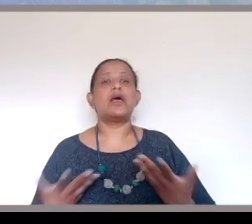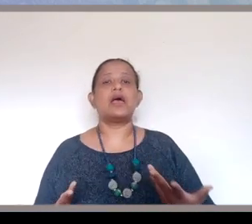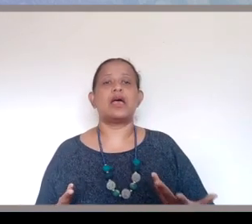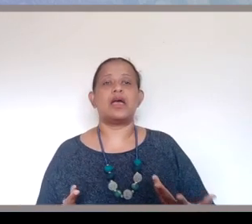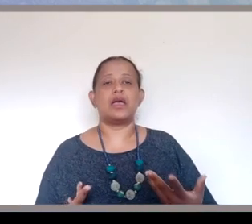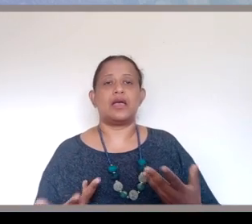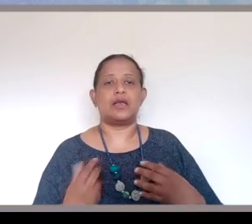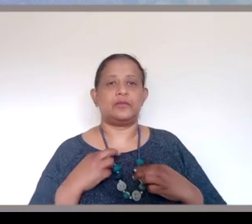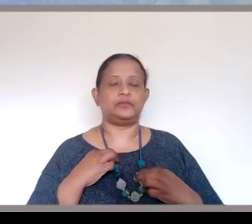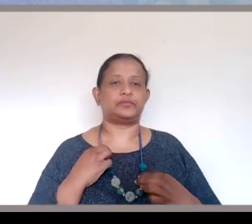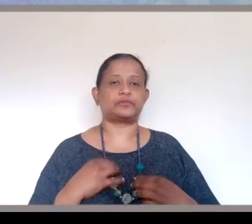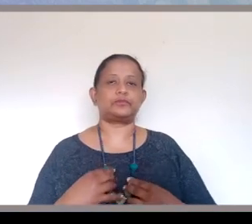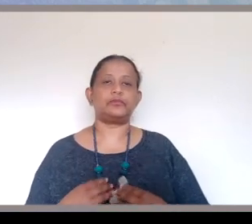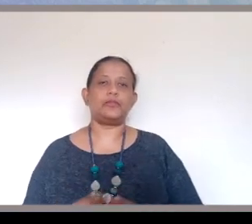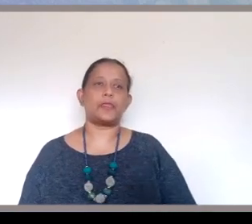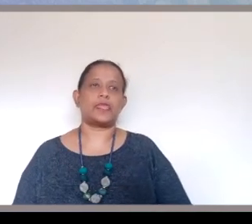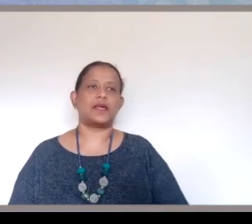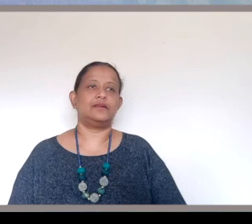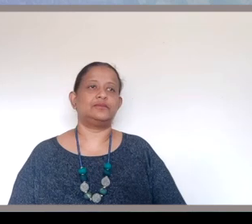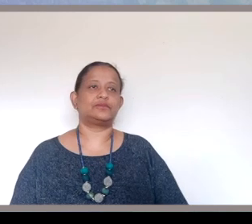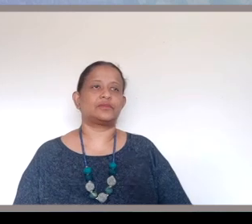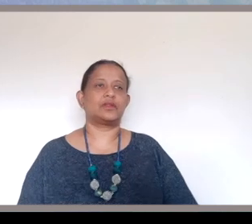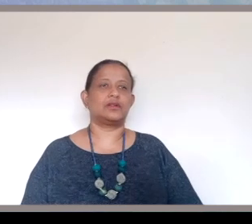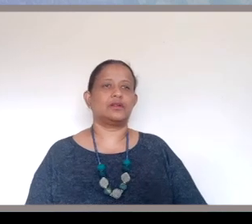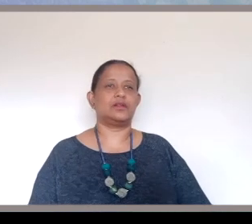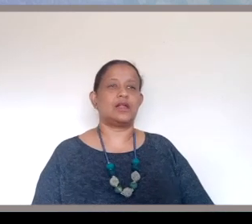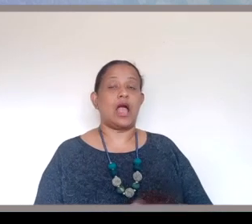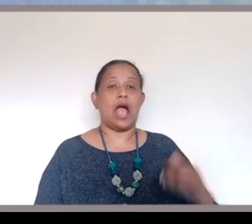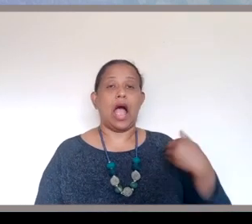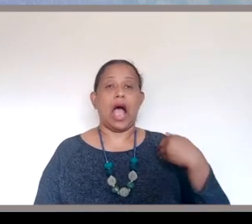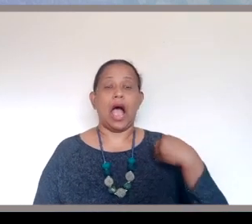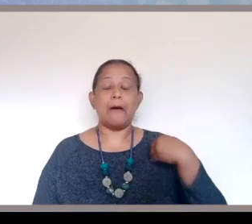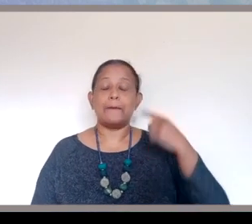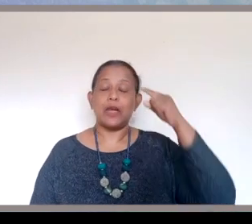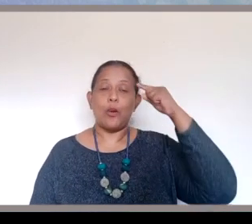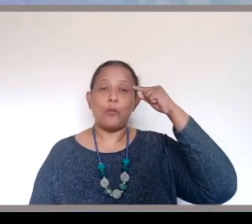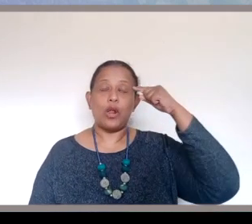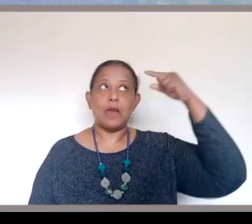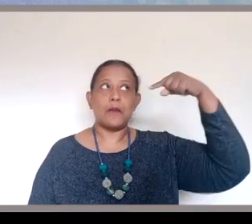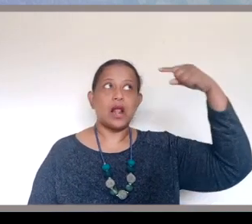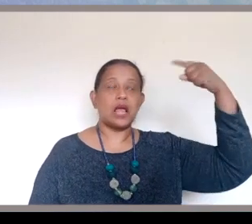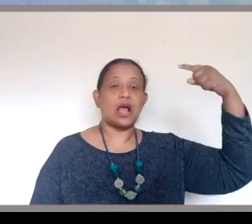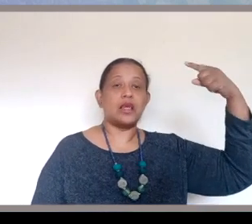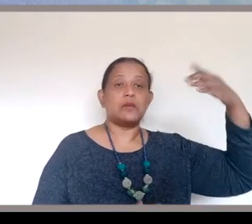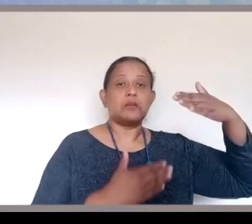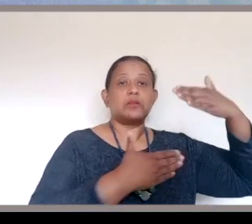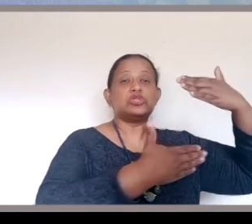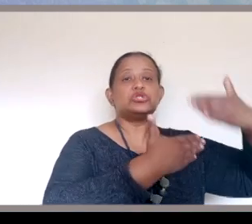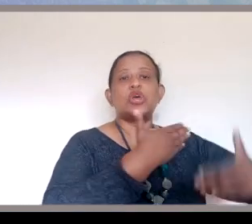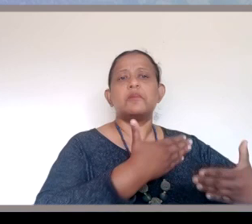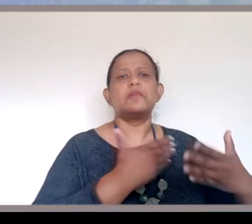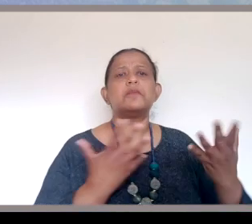you to imagine something. They know if they can get your imagination, they've got you. If